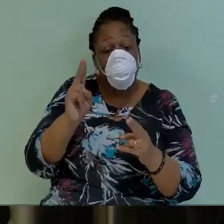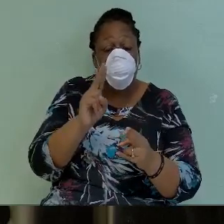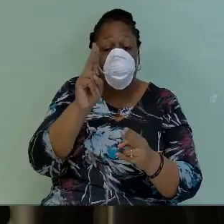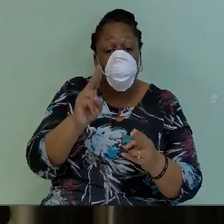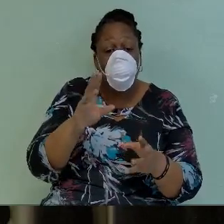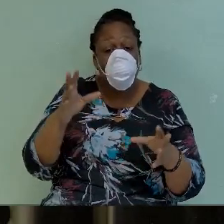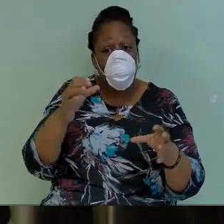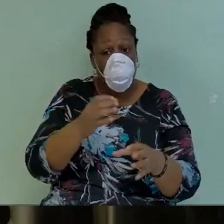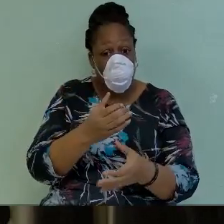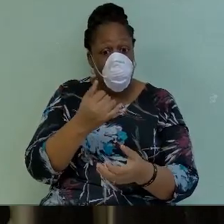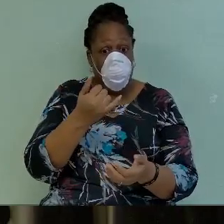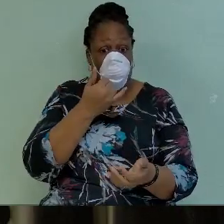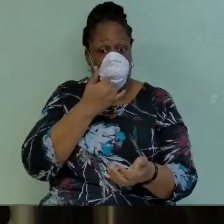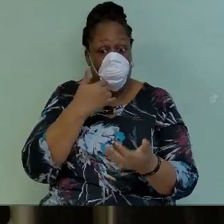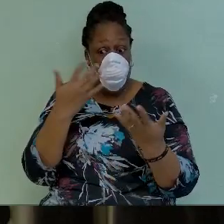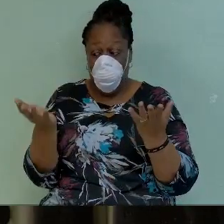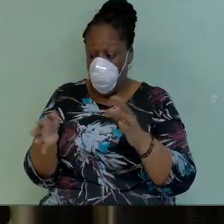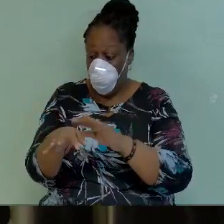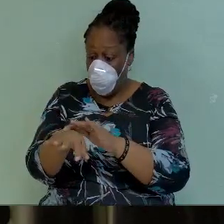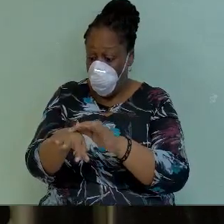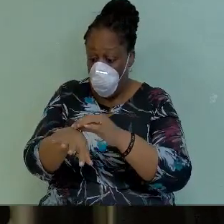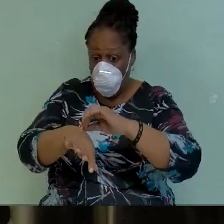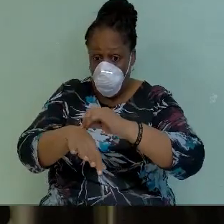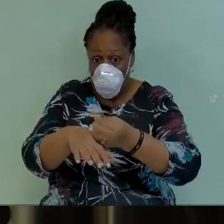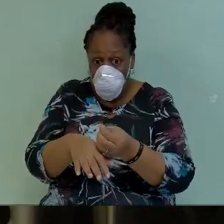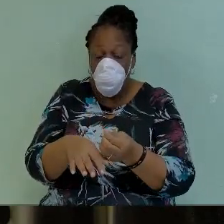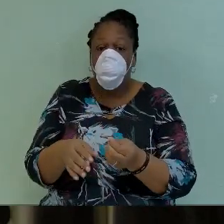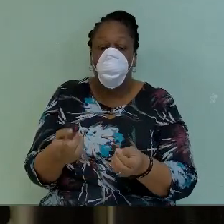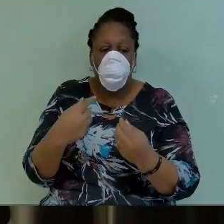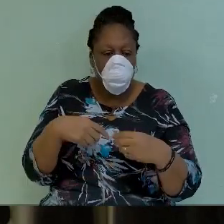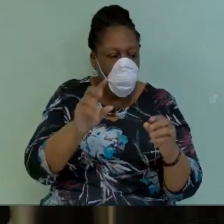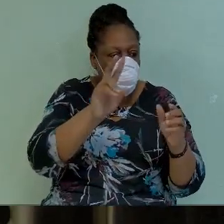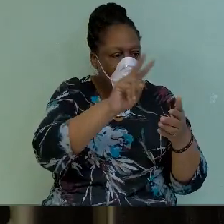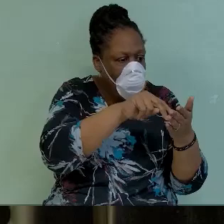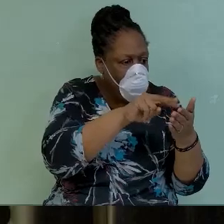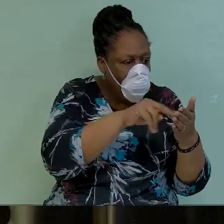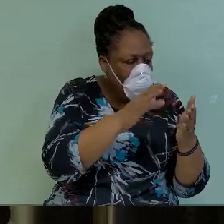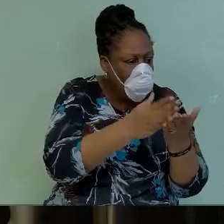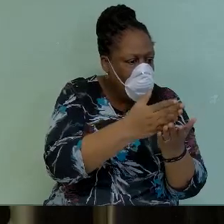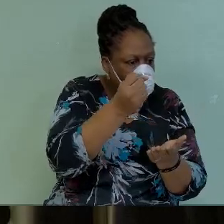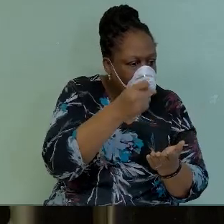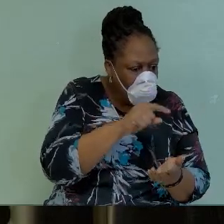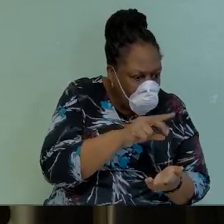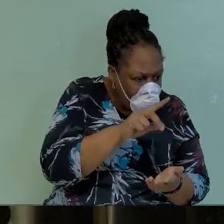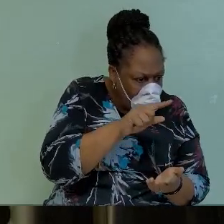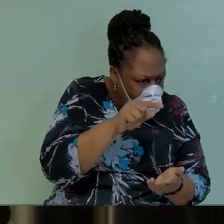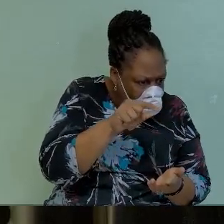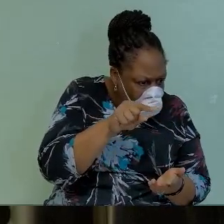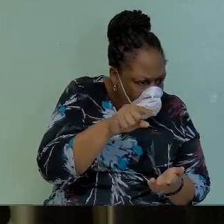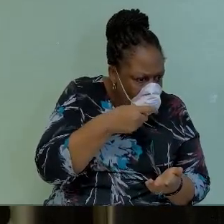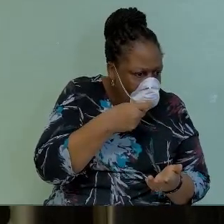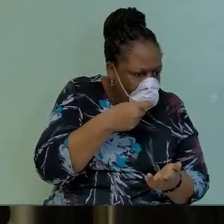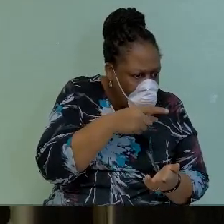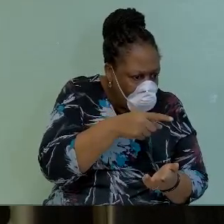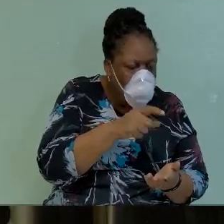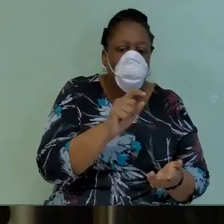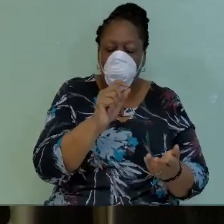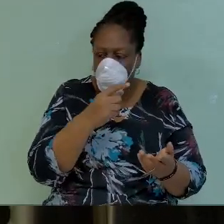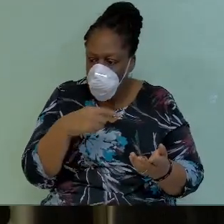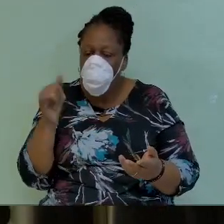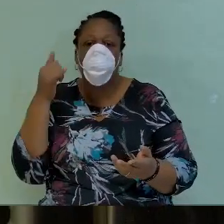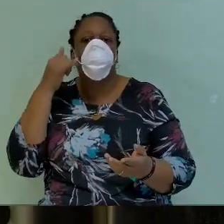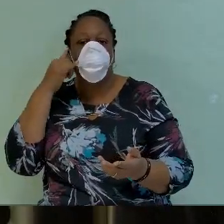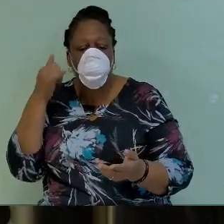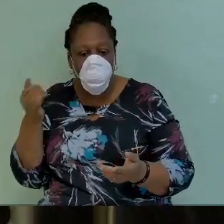overwhelmed with this COVID-19 pandemic, and I wouldn't like to see local